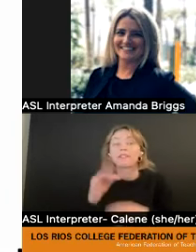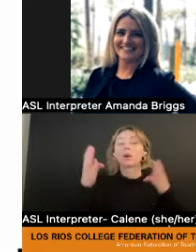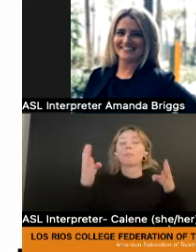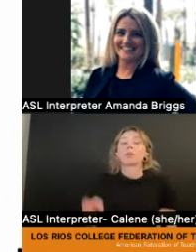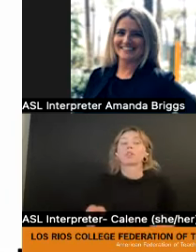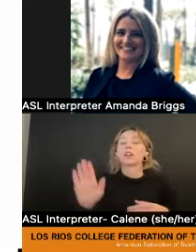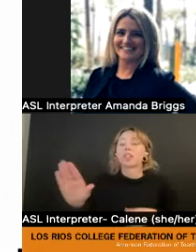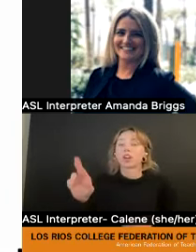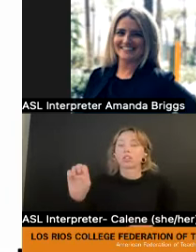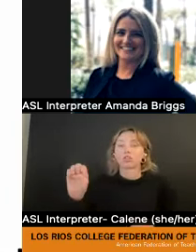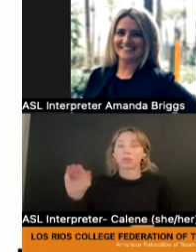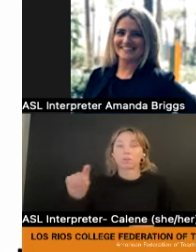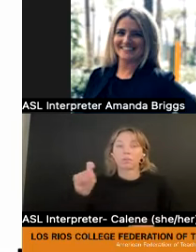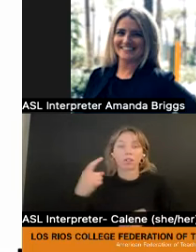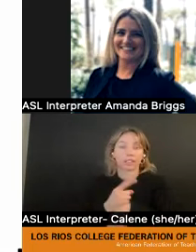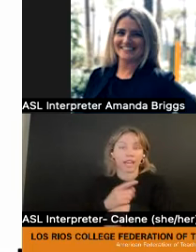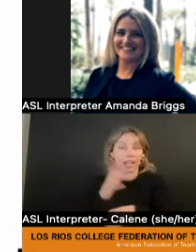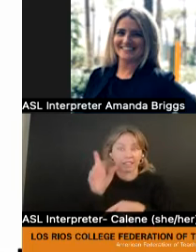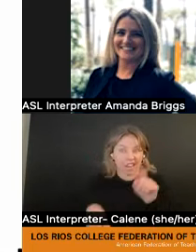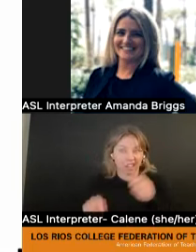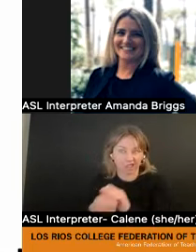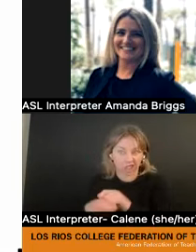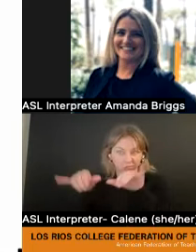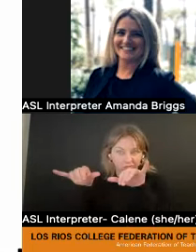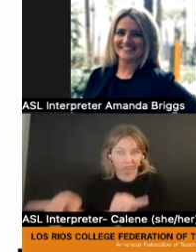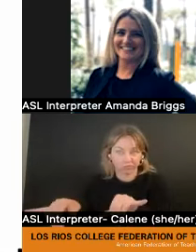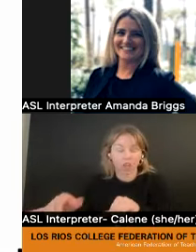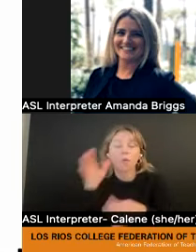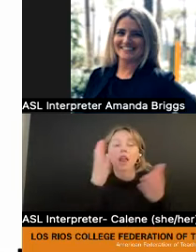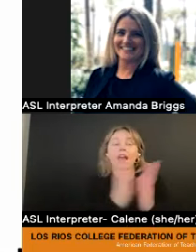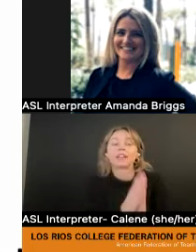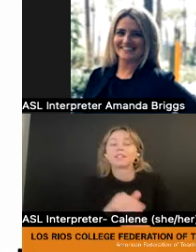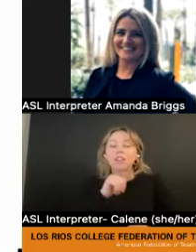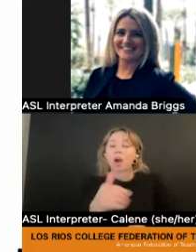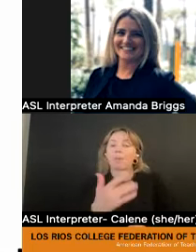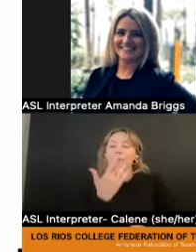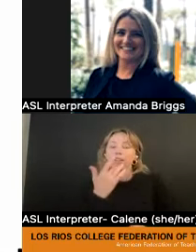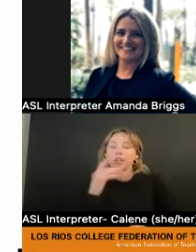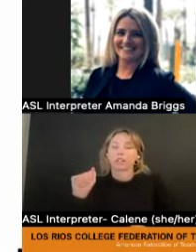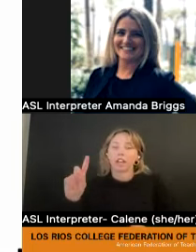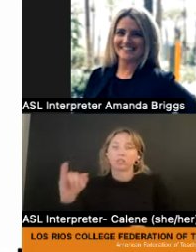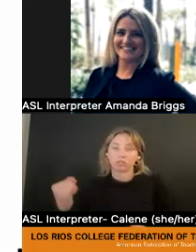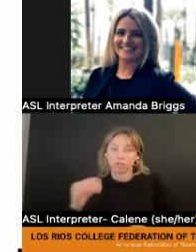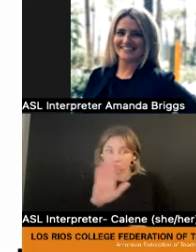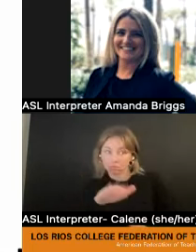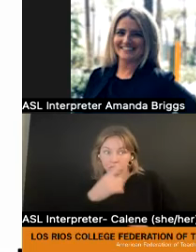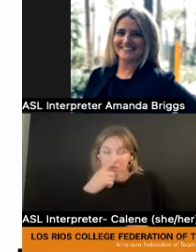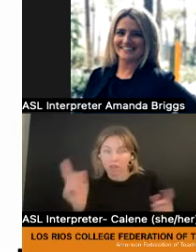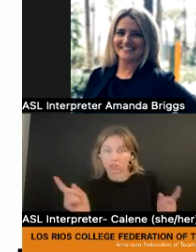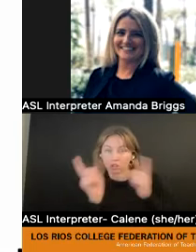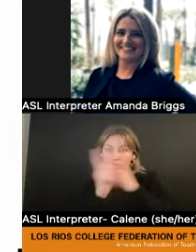be changed, they will ask, starting with the non-preferenced adjuncts, if they would swap